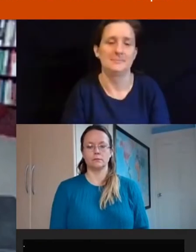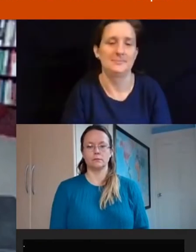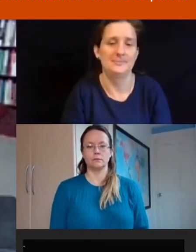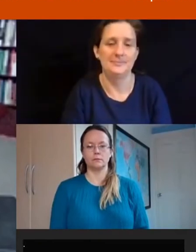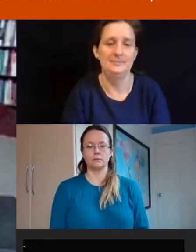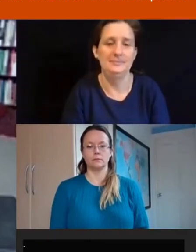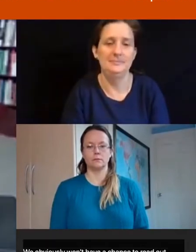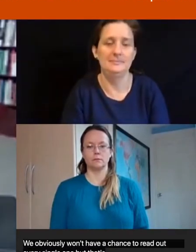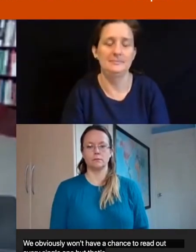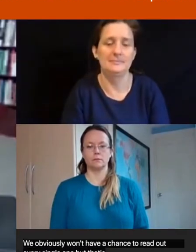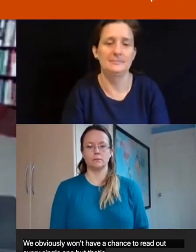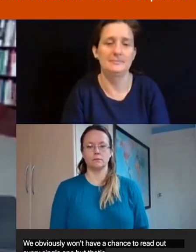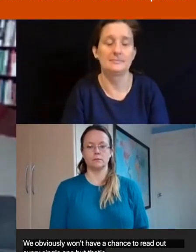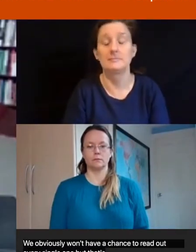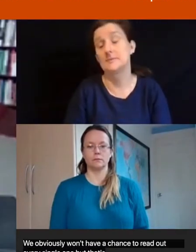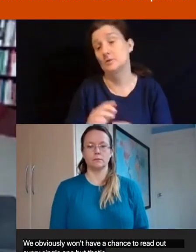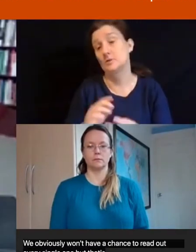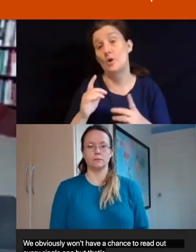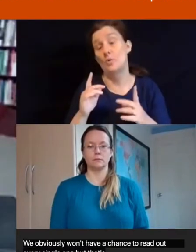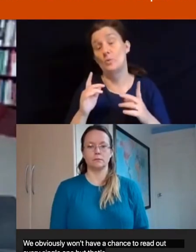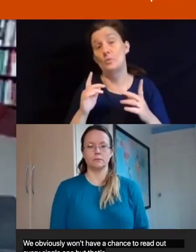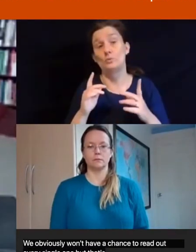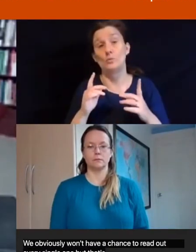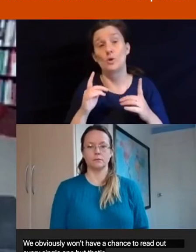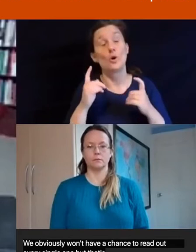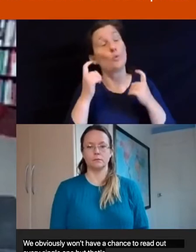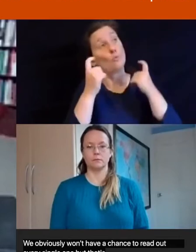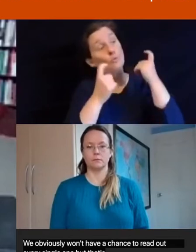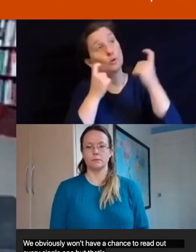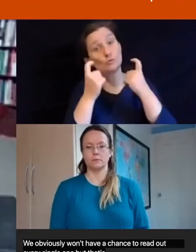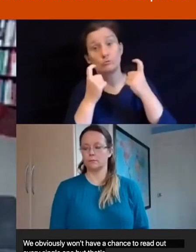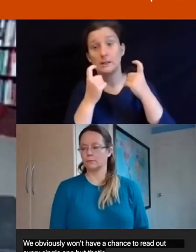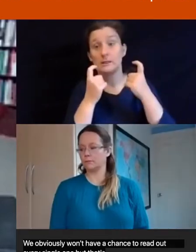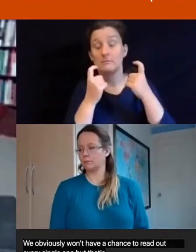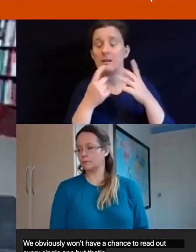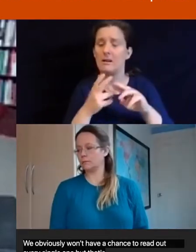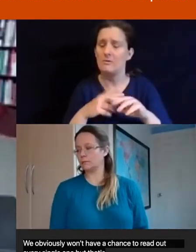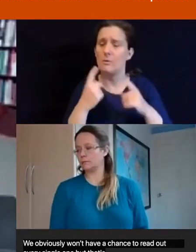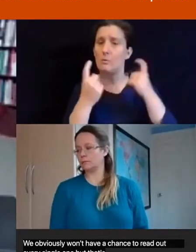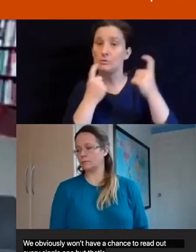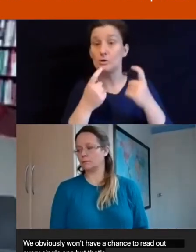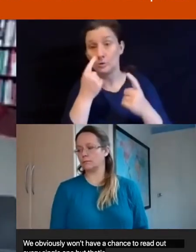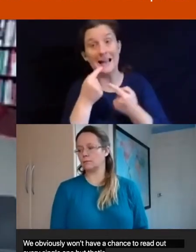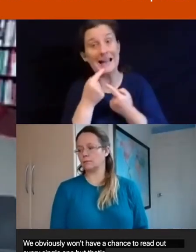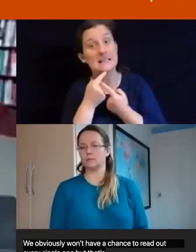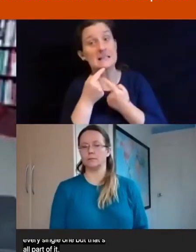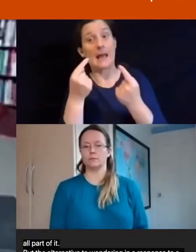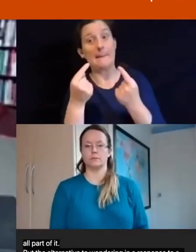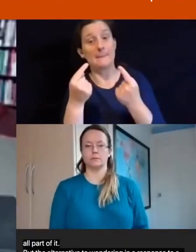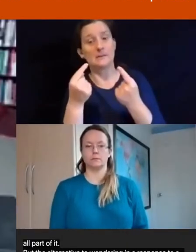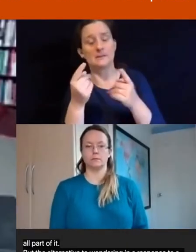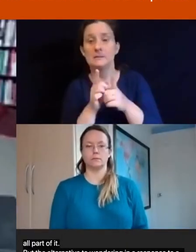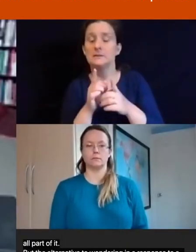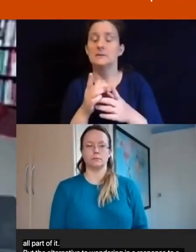But the alternative to wondering in a response to a wondering is to make a statement. You're welcome to make a statement too. A statement isn't